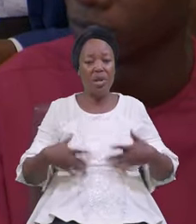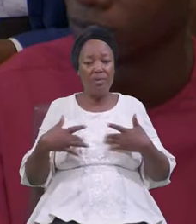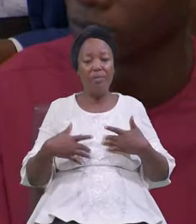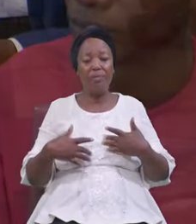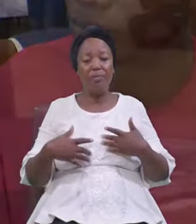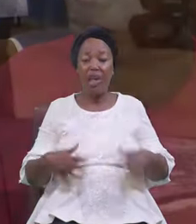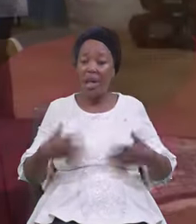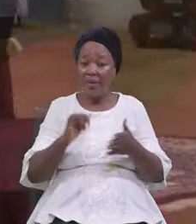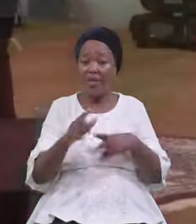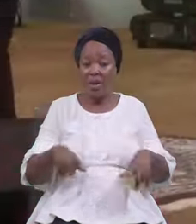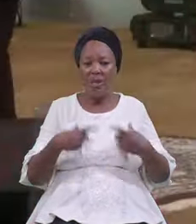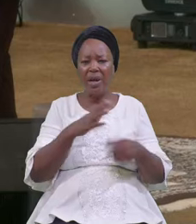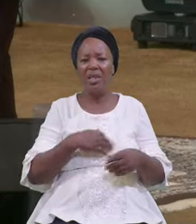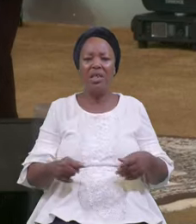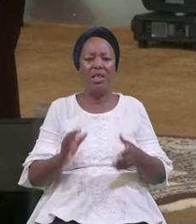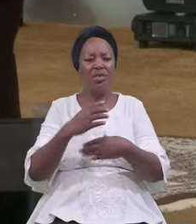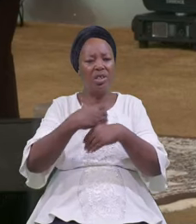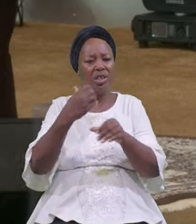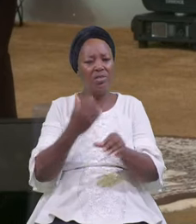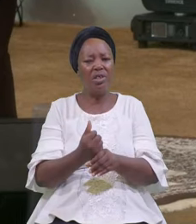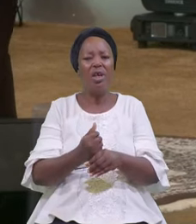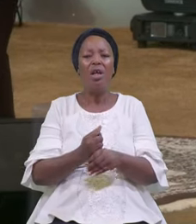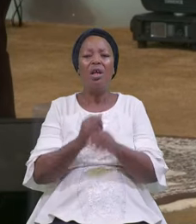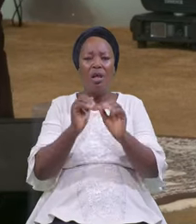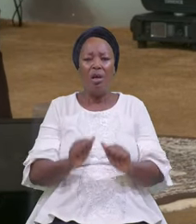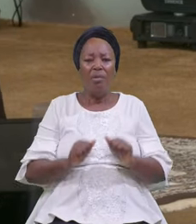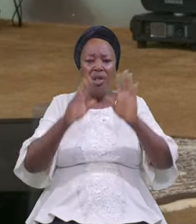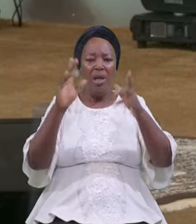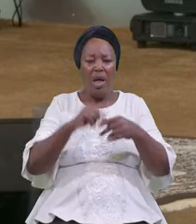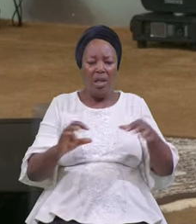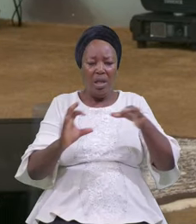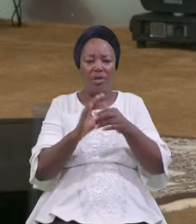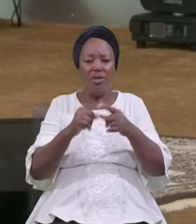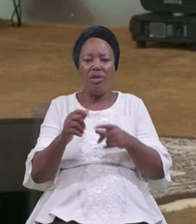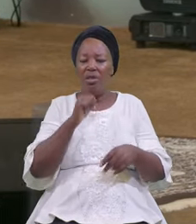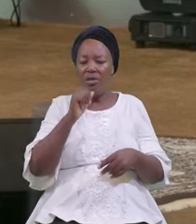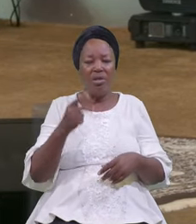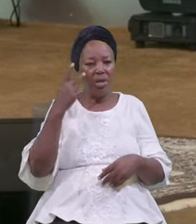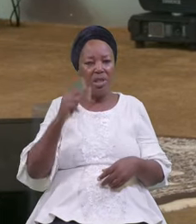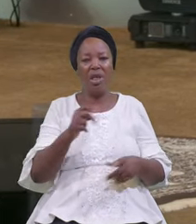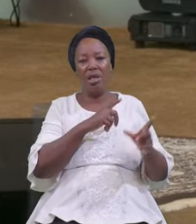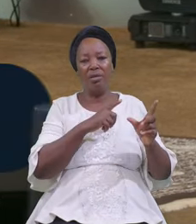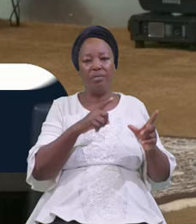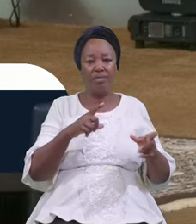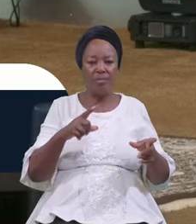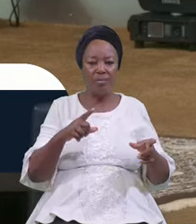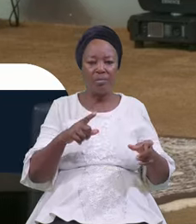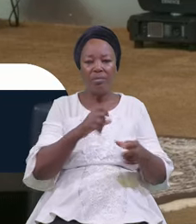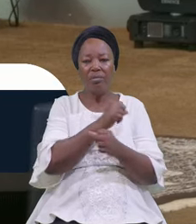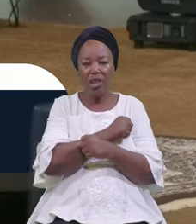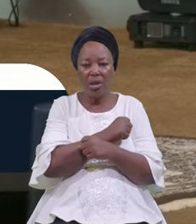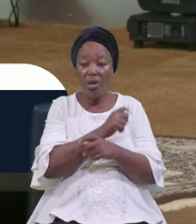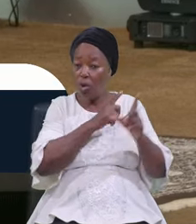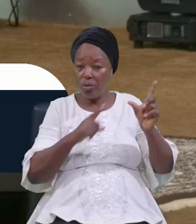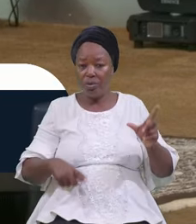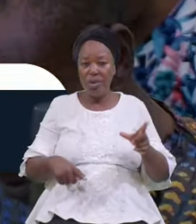commitment and cleaving to the invisible Lord. It tells us in Deuteronomy chapter 13, reading from